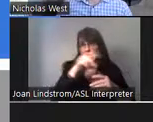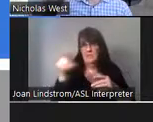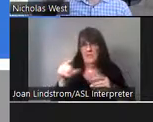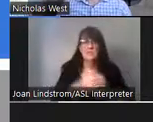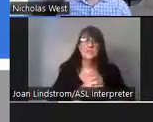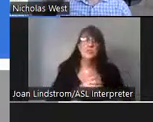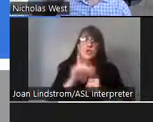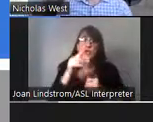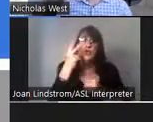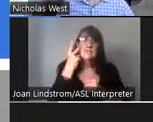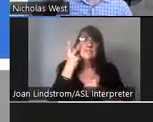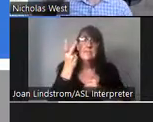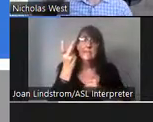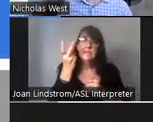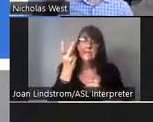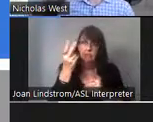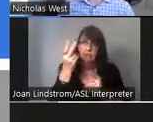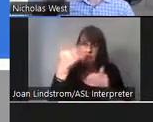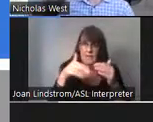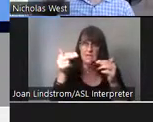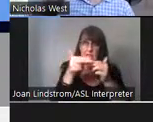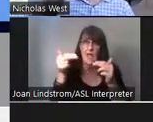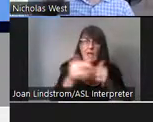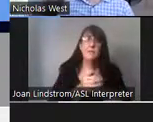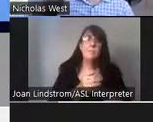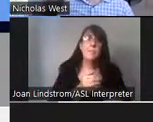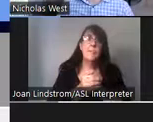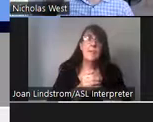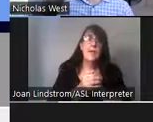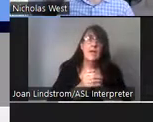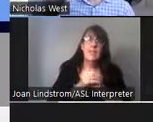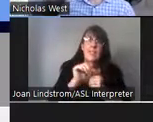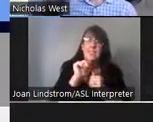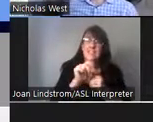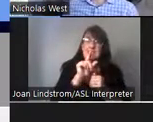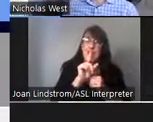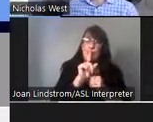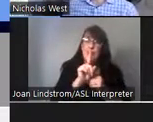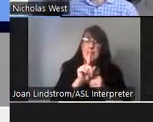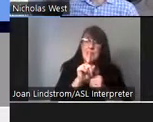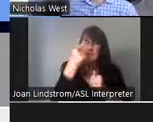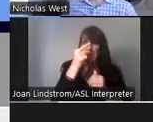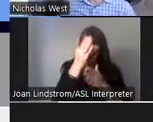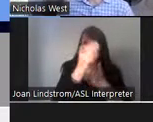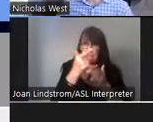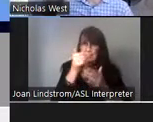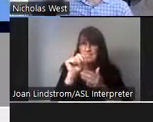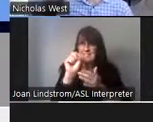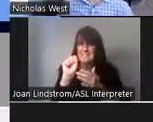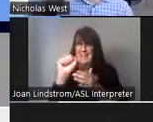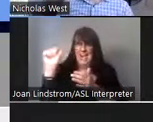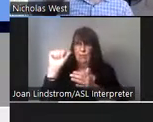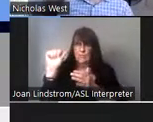But you'll see, we can go ahead and move to the next slide, that is not necessarily the case for some of the GSA acquisition